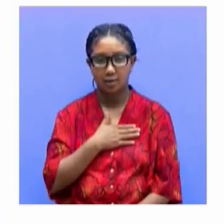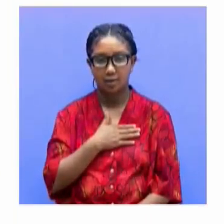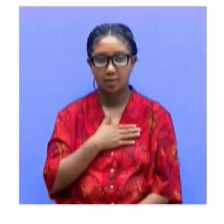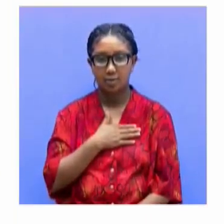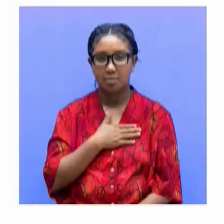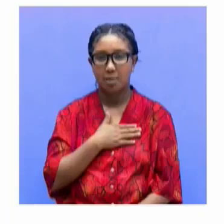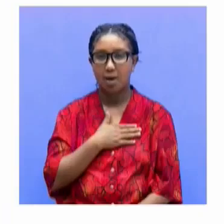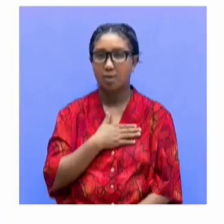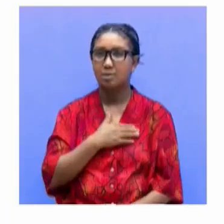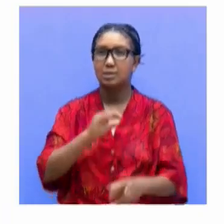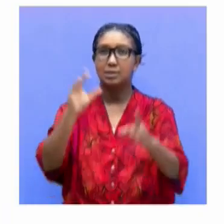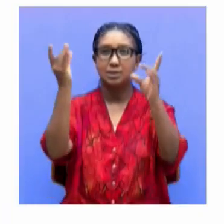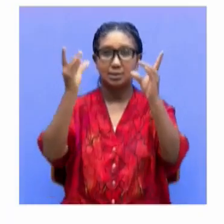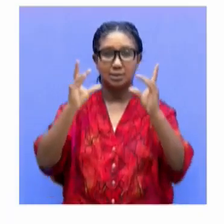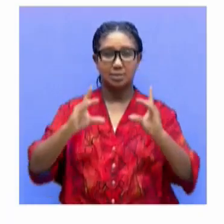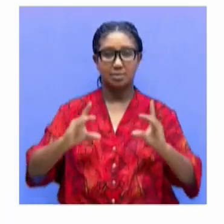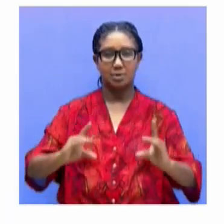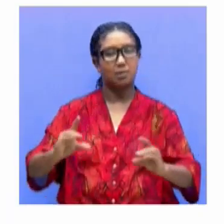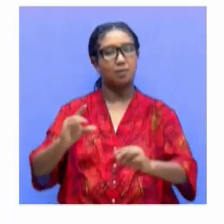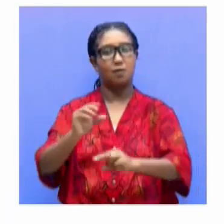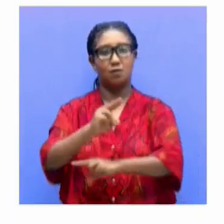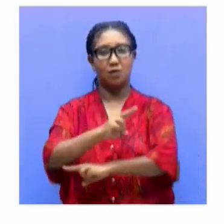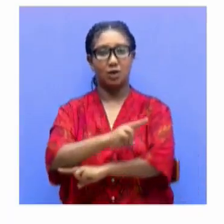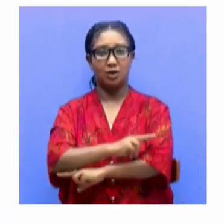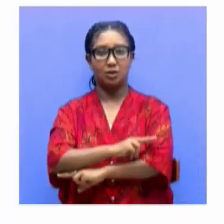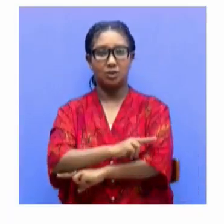summer vacation.